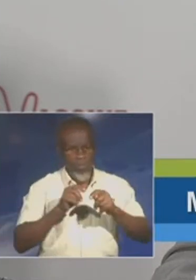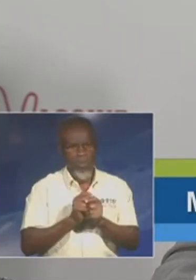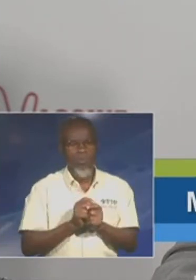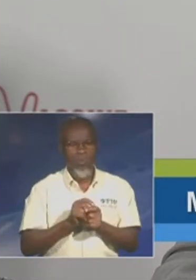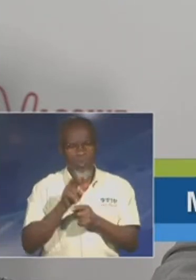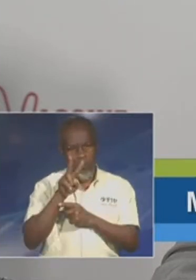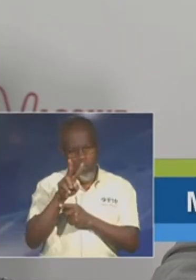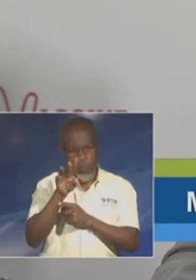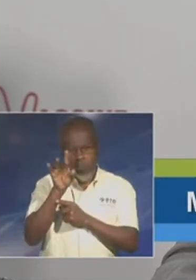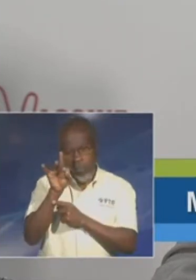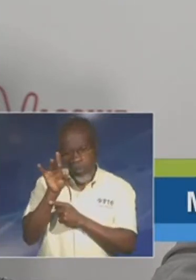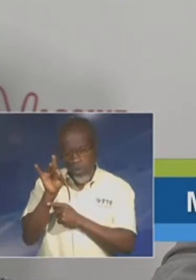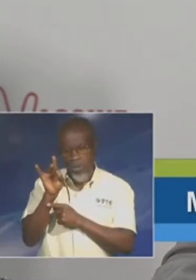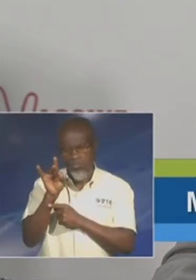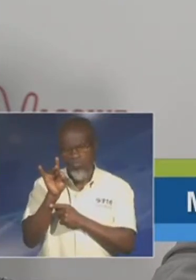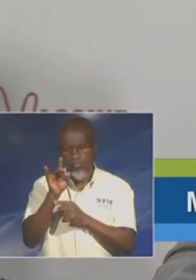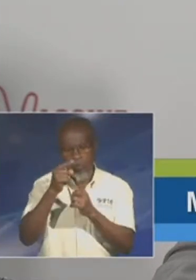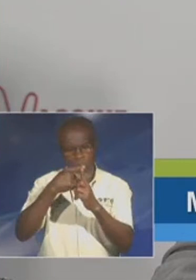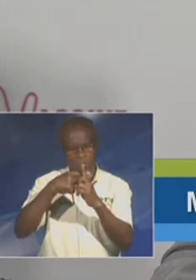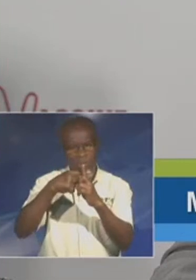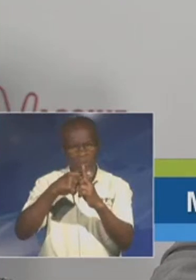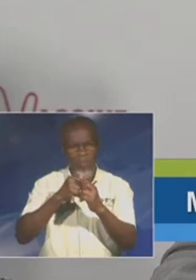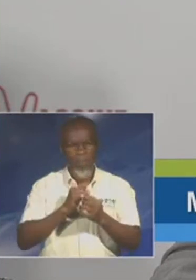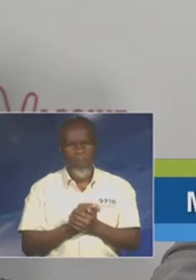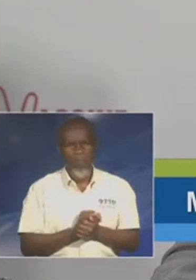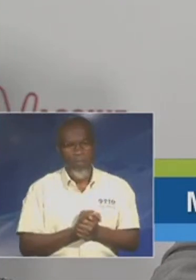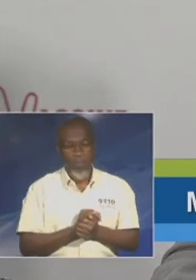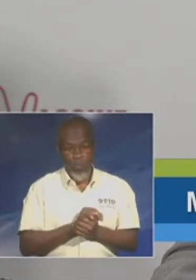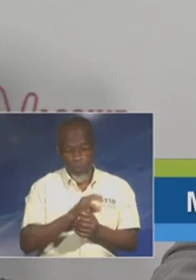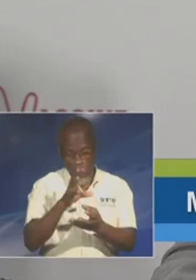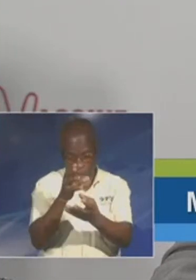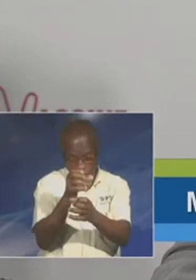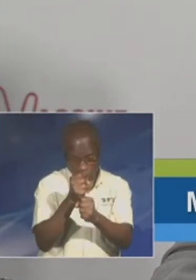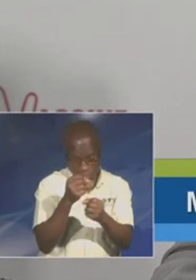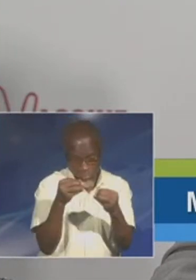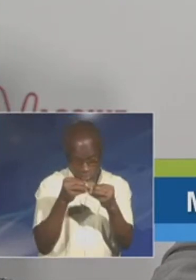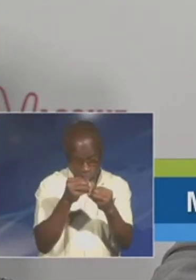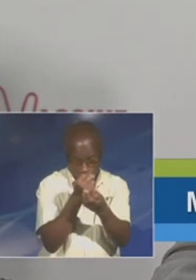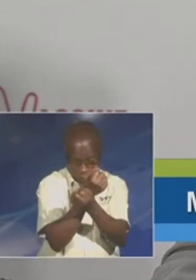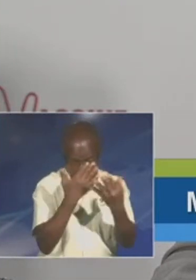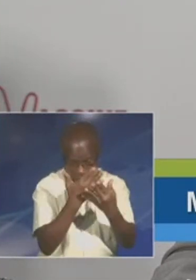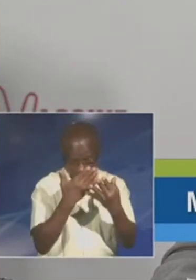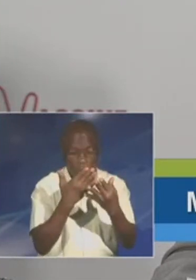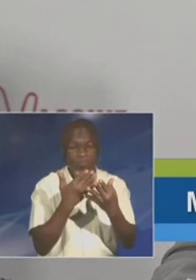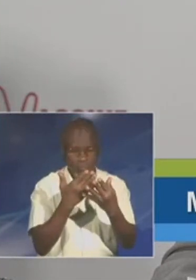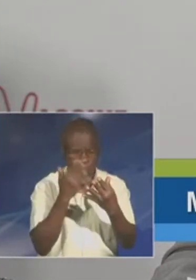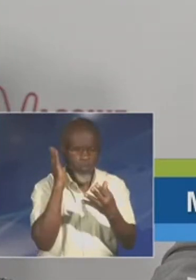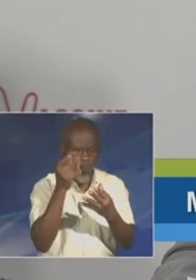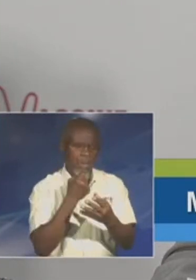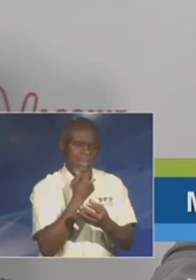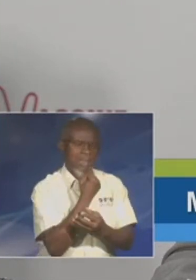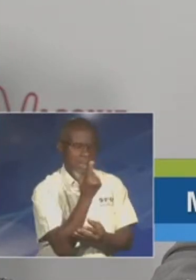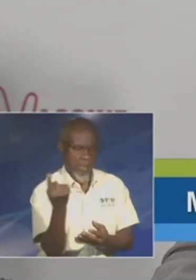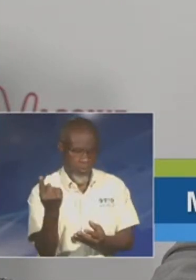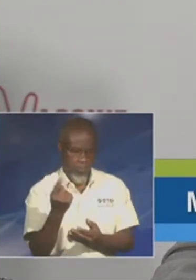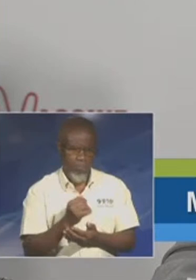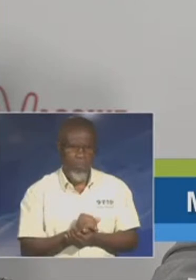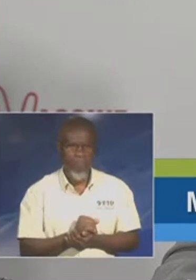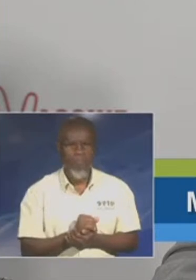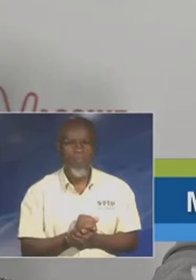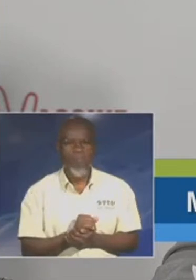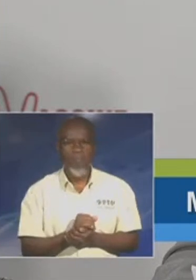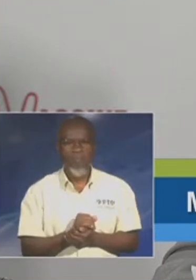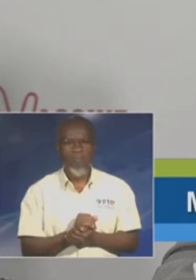of Education, we will bring it to you. So all those are my 3 main messages this morning about mental